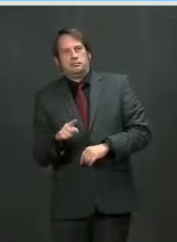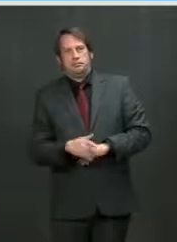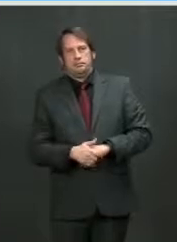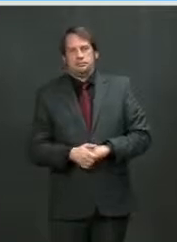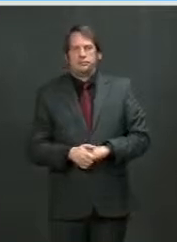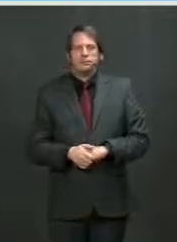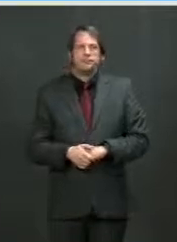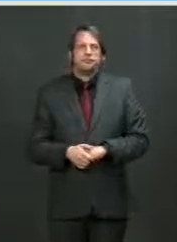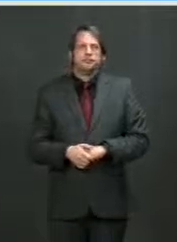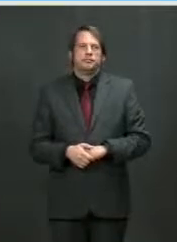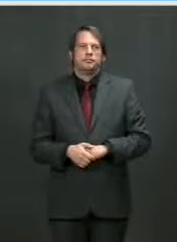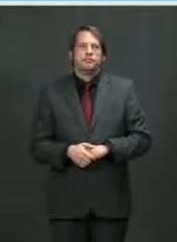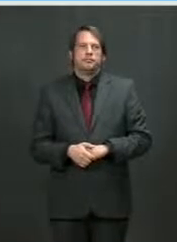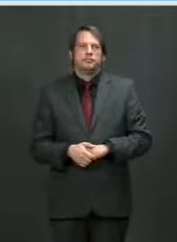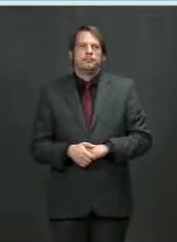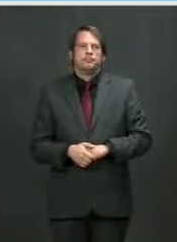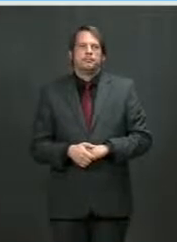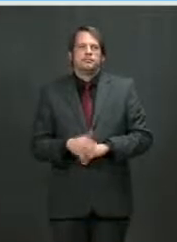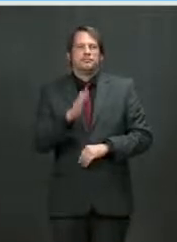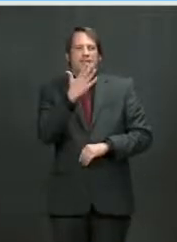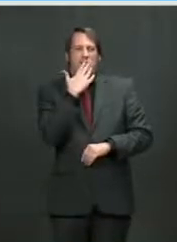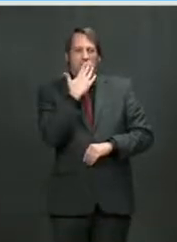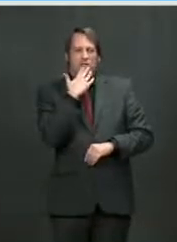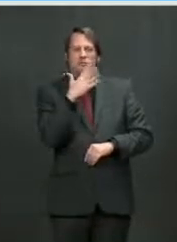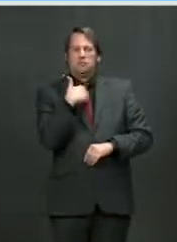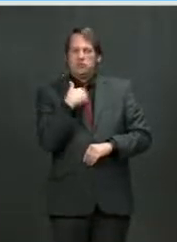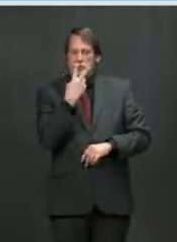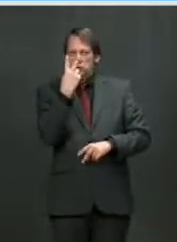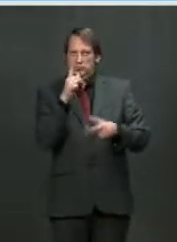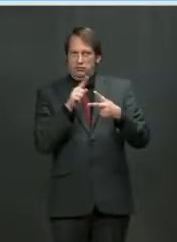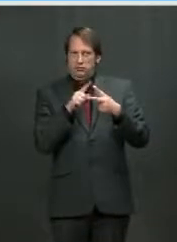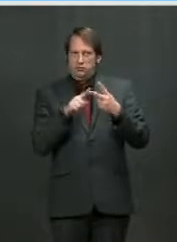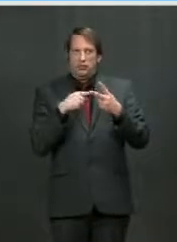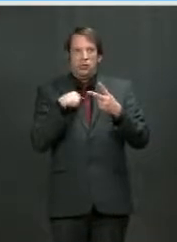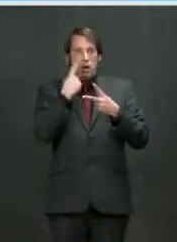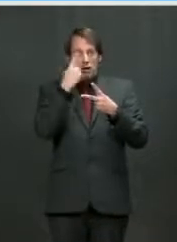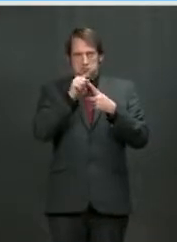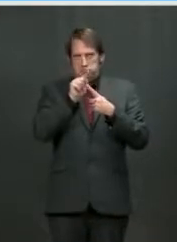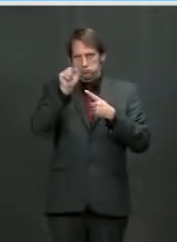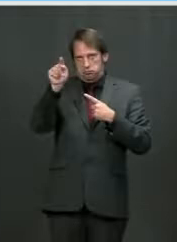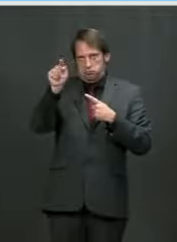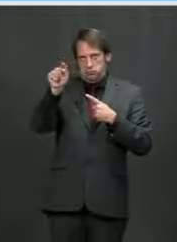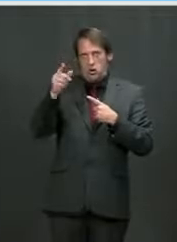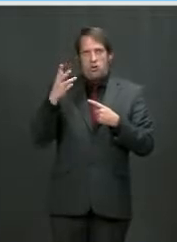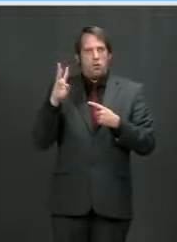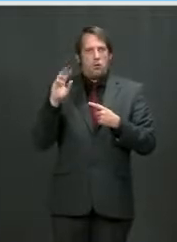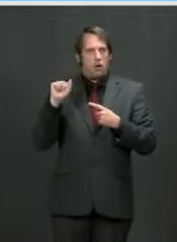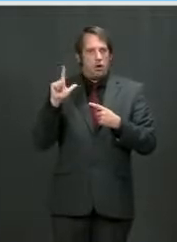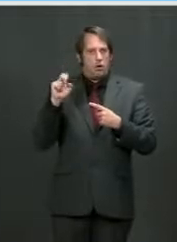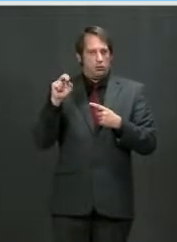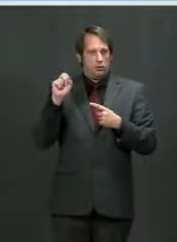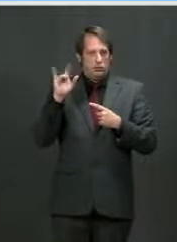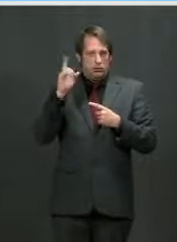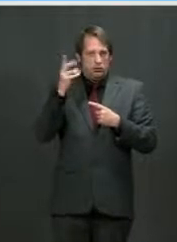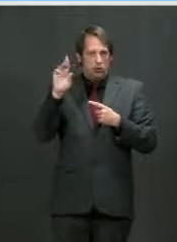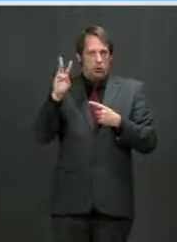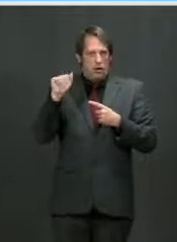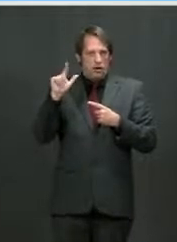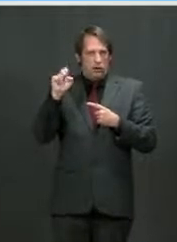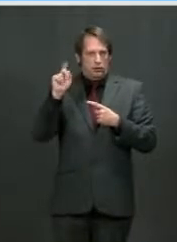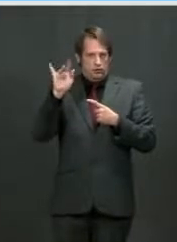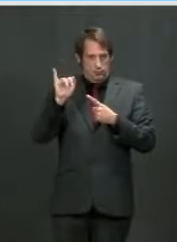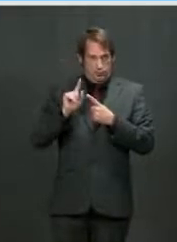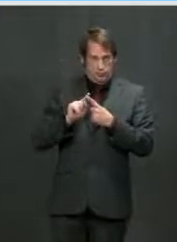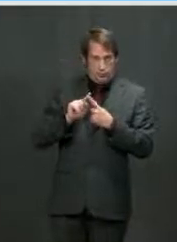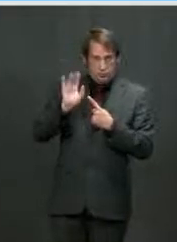Thank you very much. I have two questions. One for you, Dr. Walensky, just to follow up on something you just said. I think you said that the UK variant is